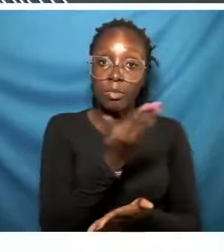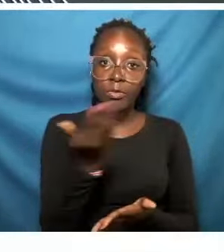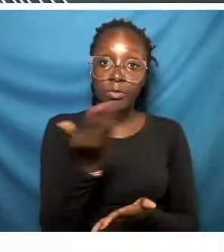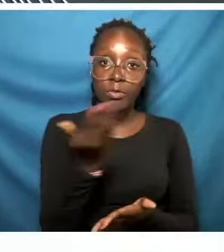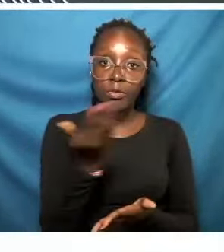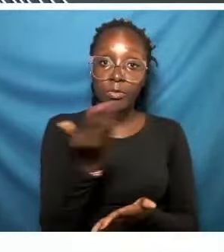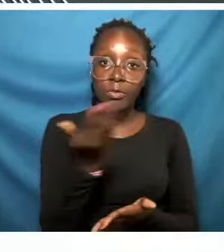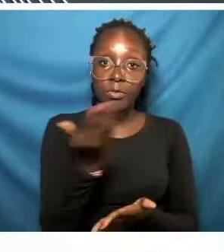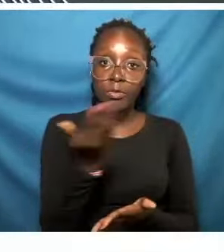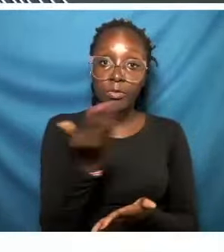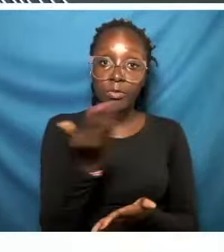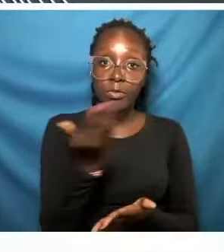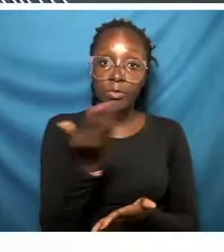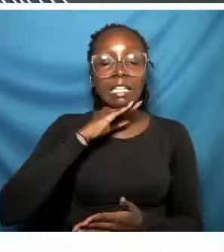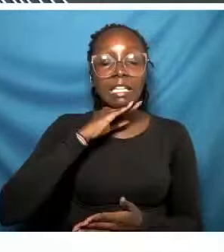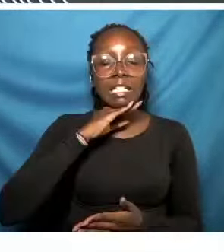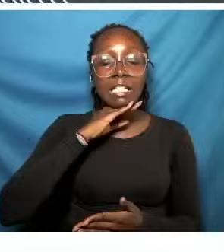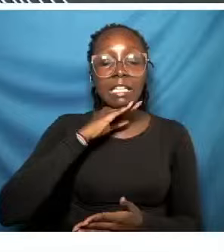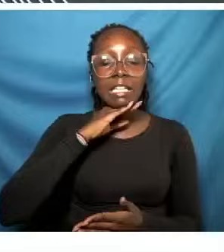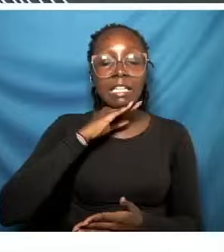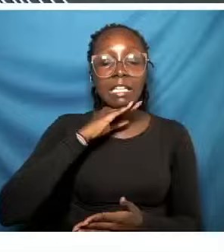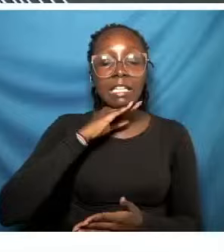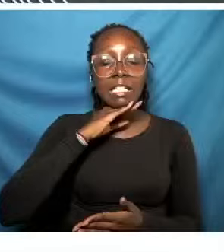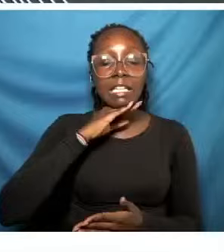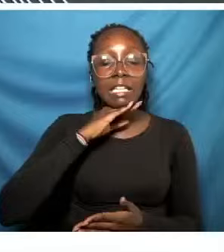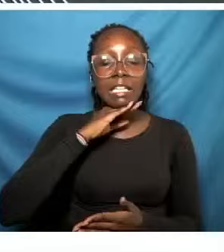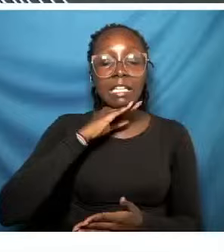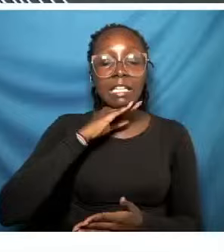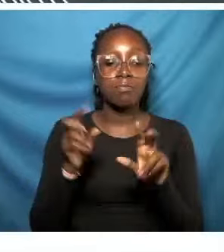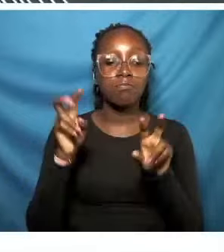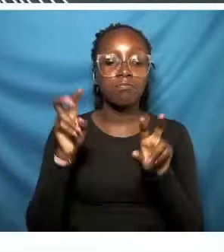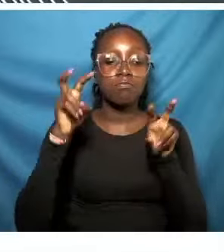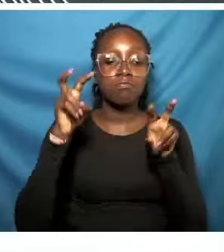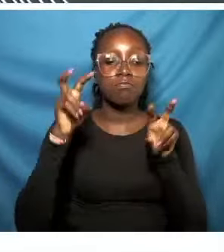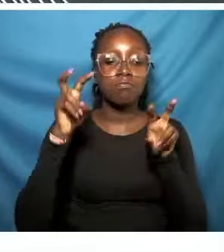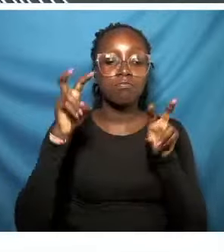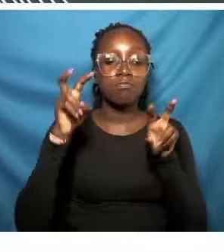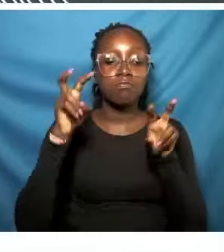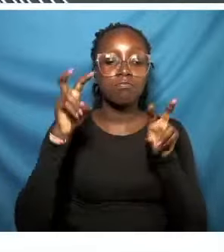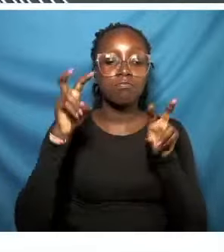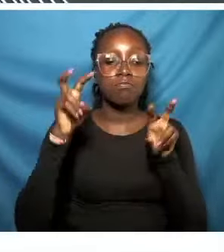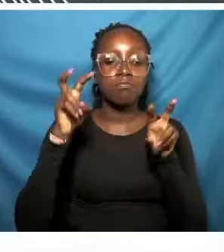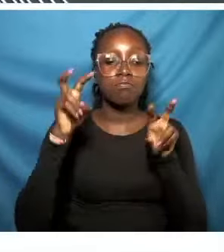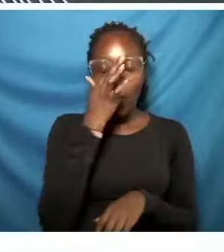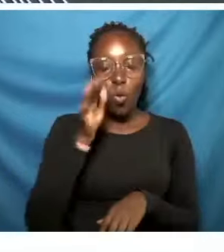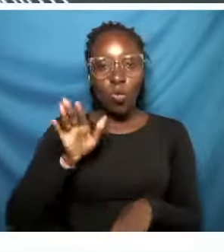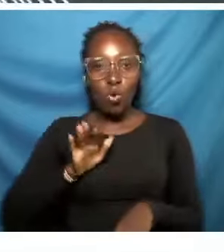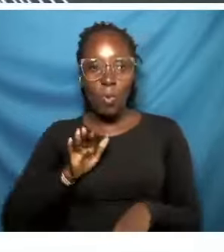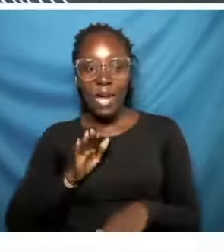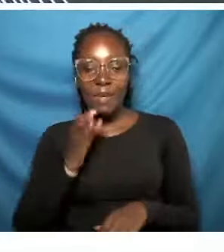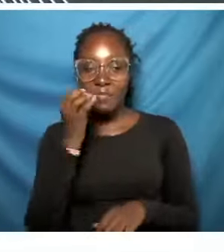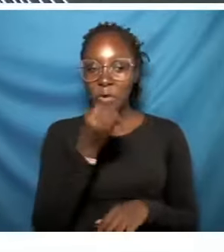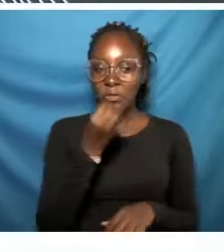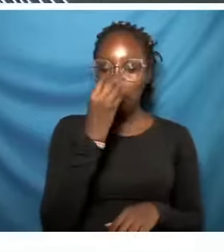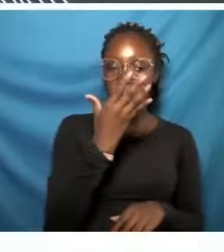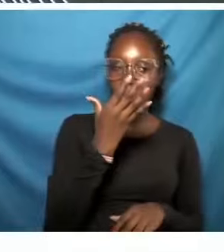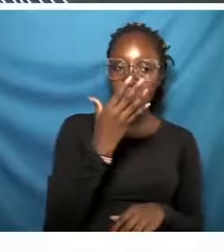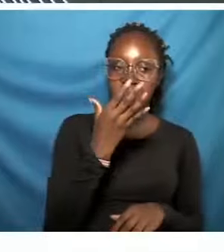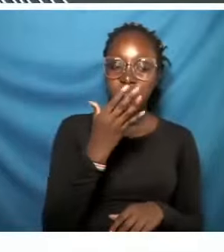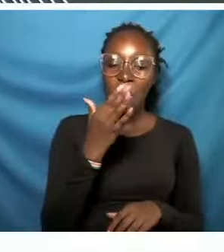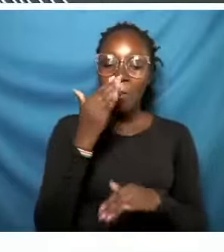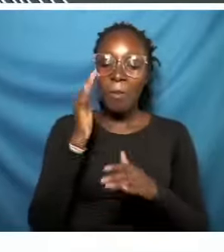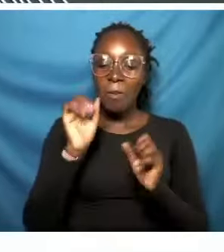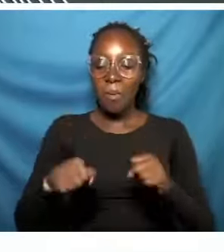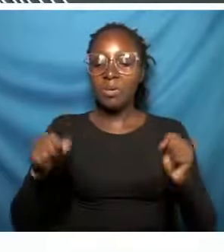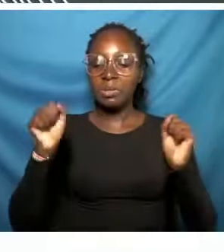kuolewa, wanapotazama wanaona haka kasichana kanarembeka, kanasonga karibu na haka kijana kama Patrick Kimani hapa, kanakuwa potential